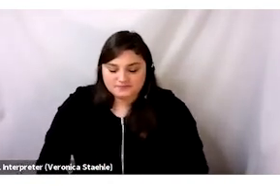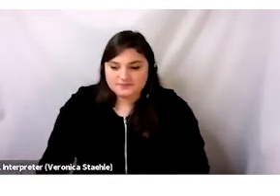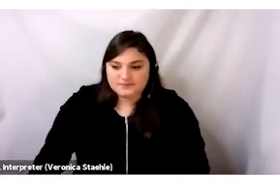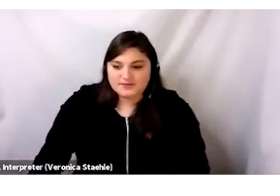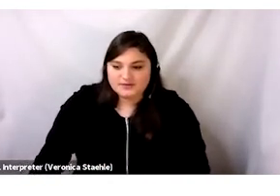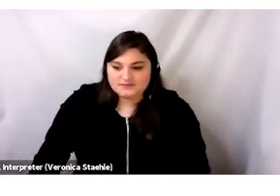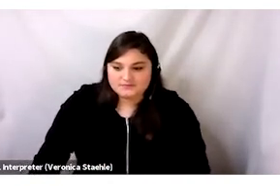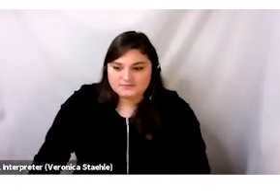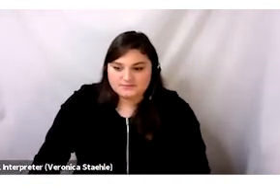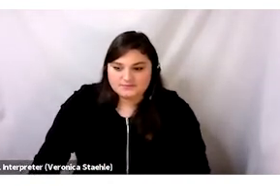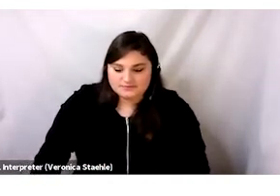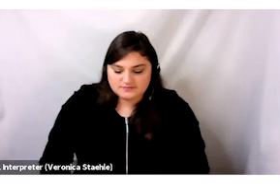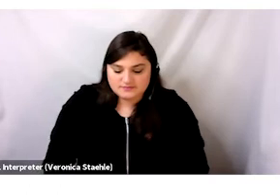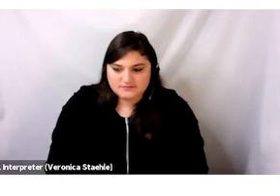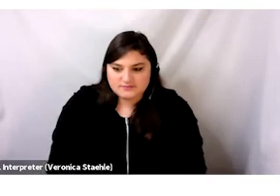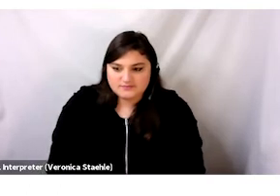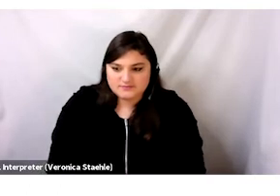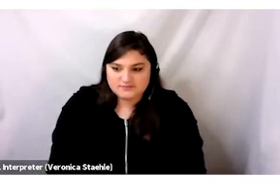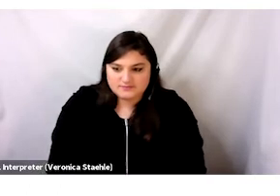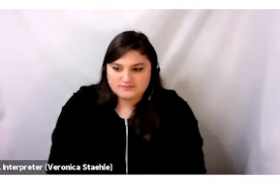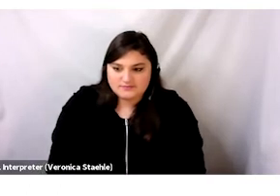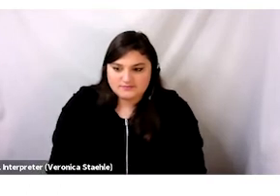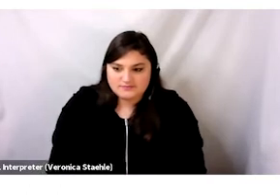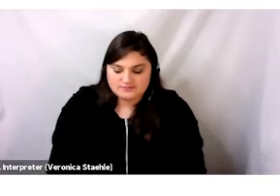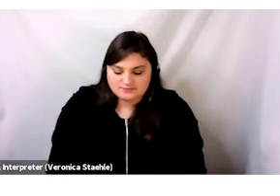you'll find many more will come up.